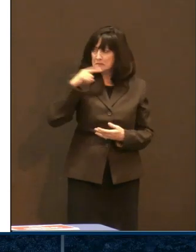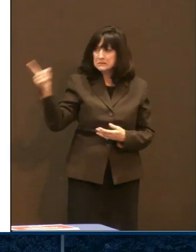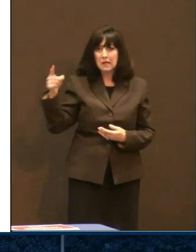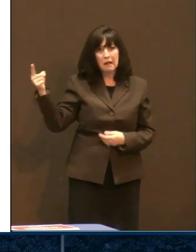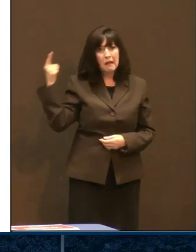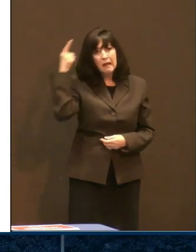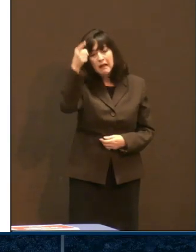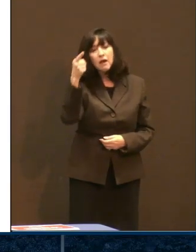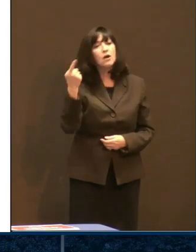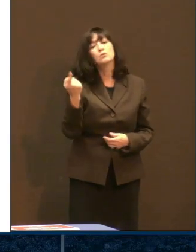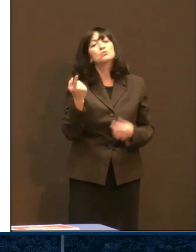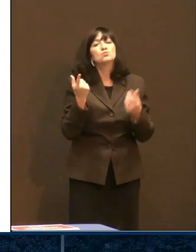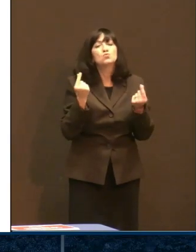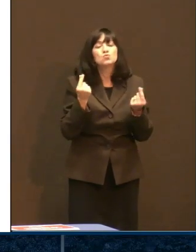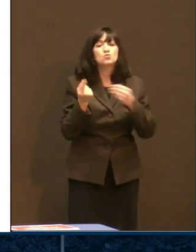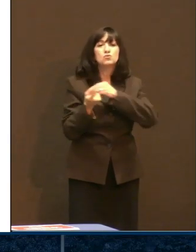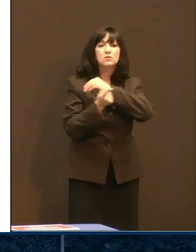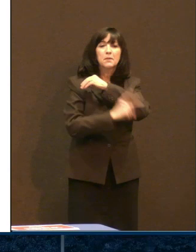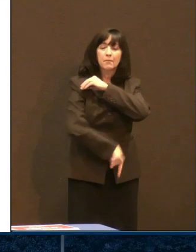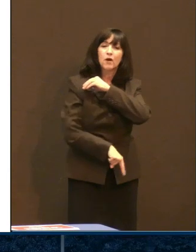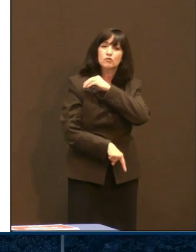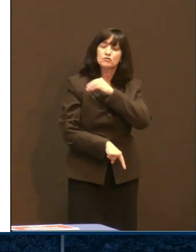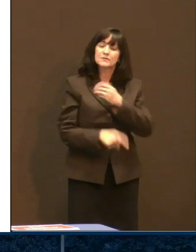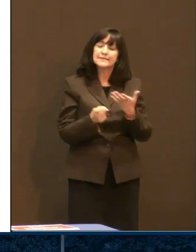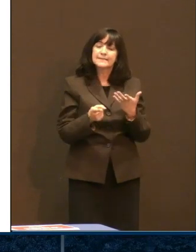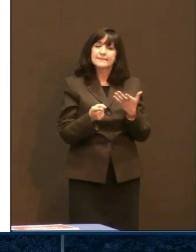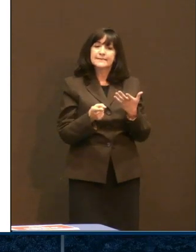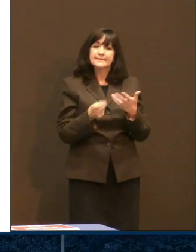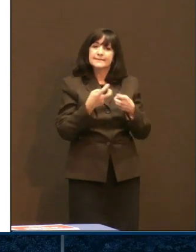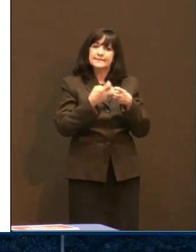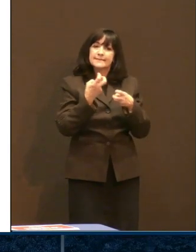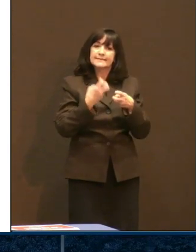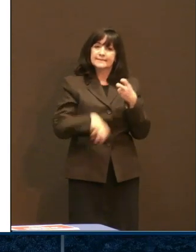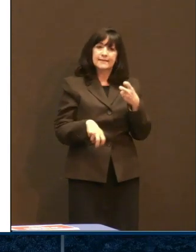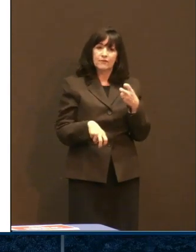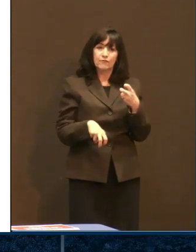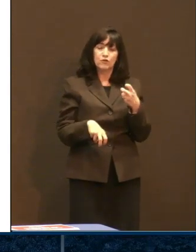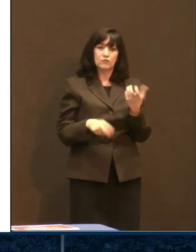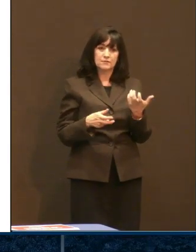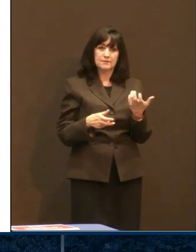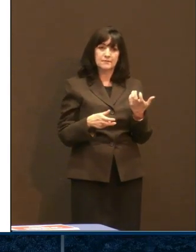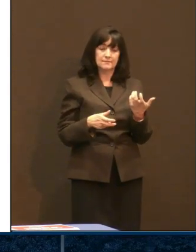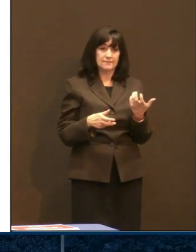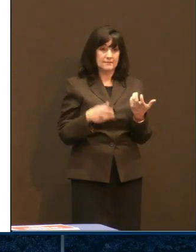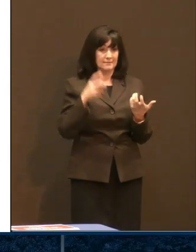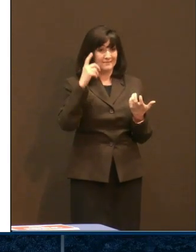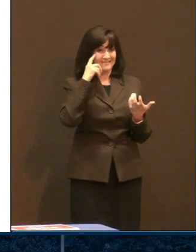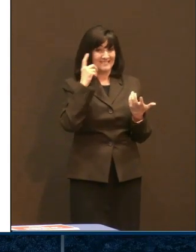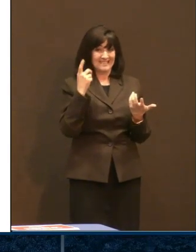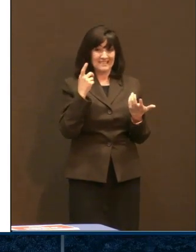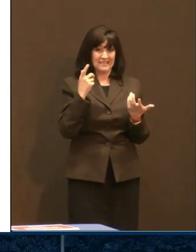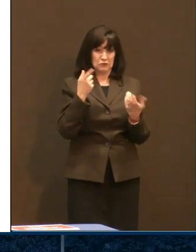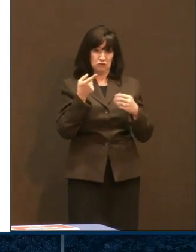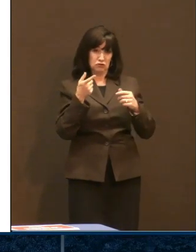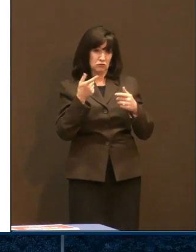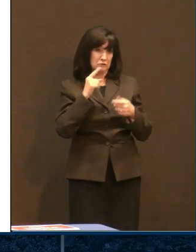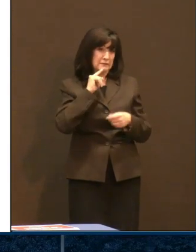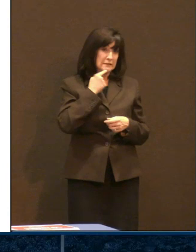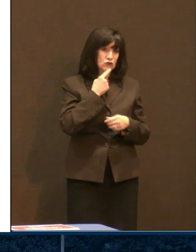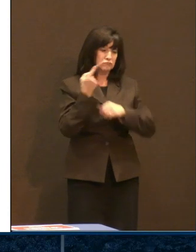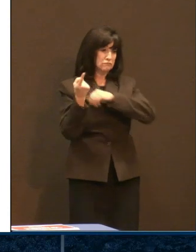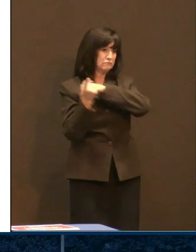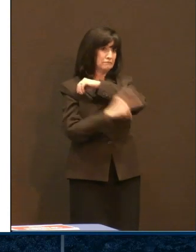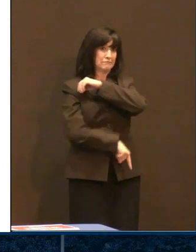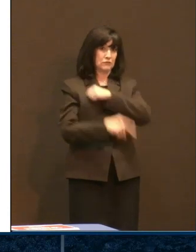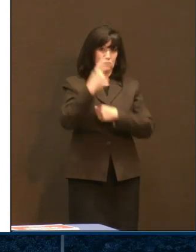individuals and as law enforcement. I know I've talked to local officials. The issue came up